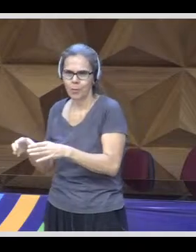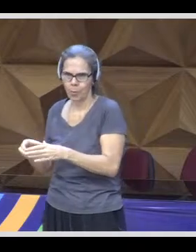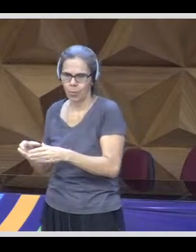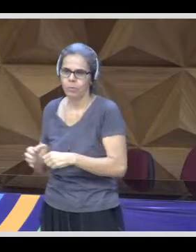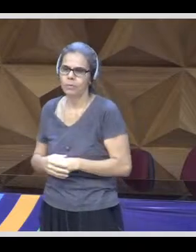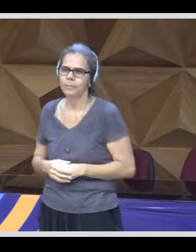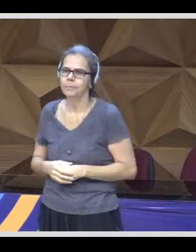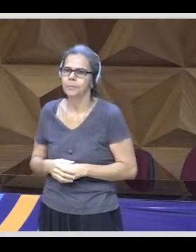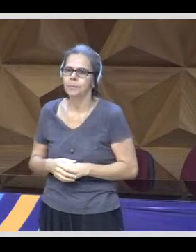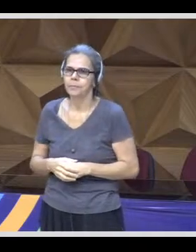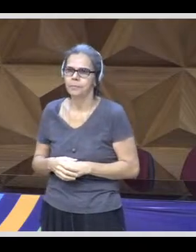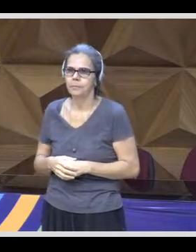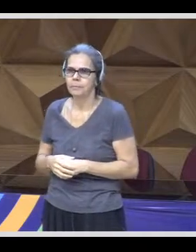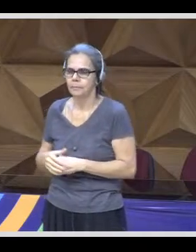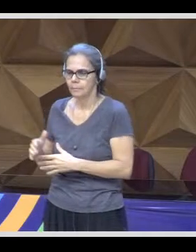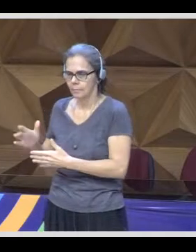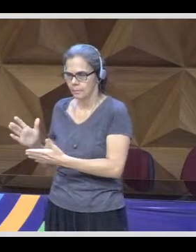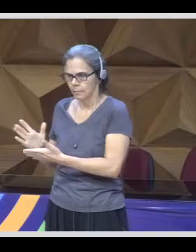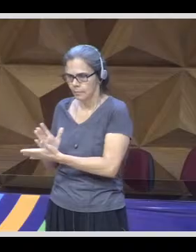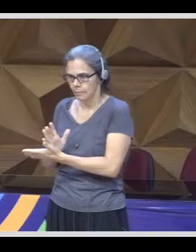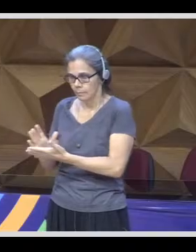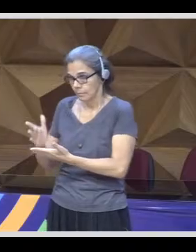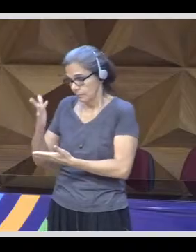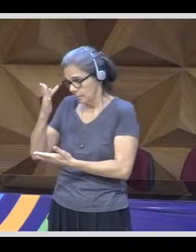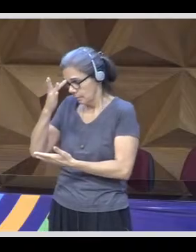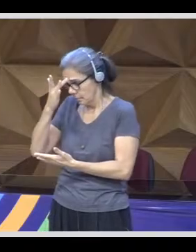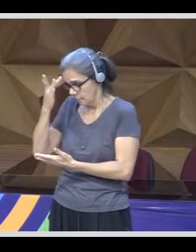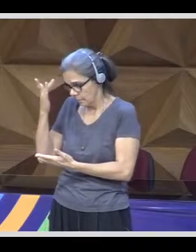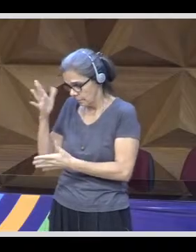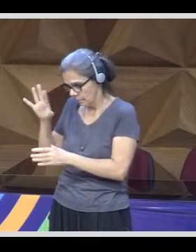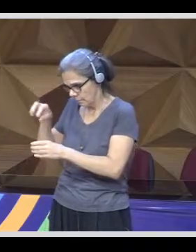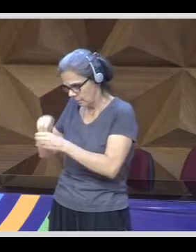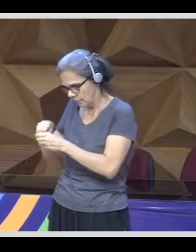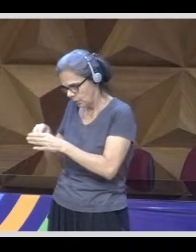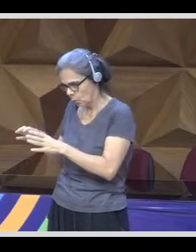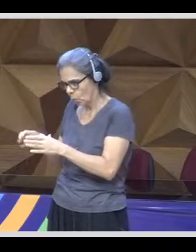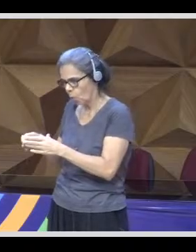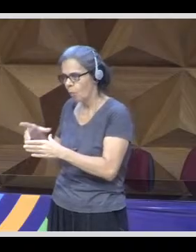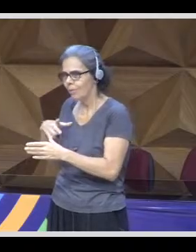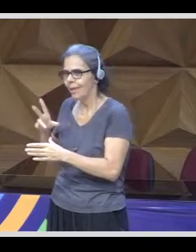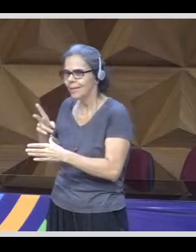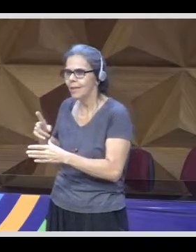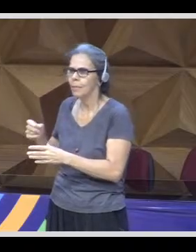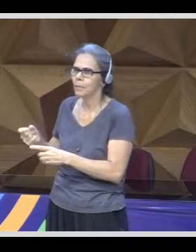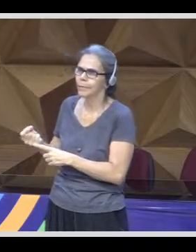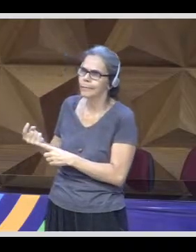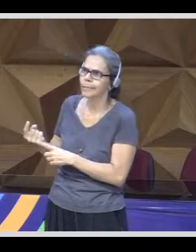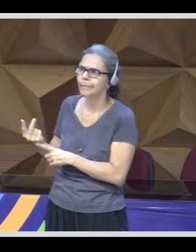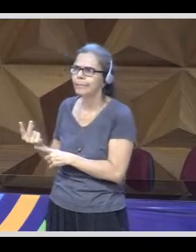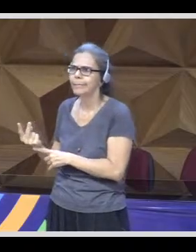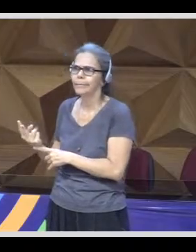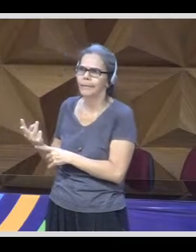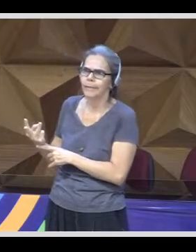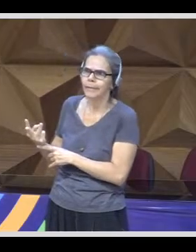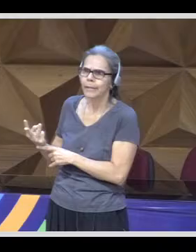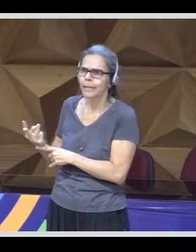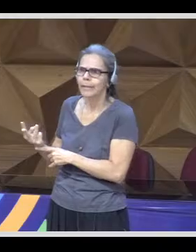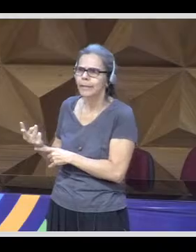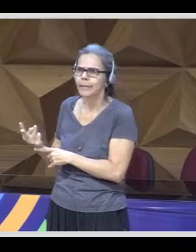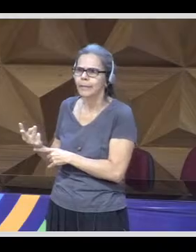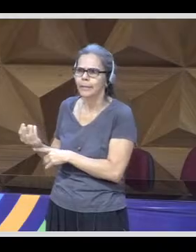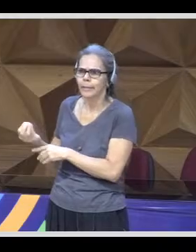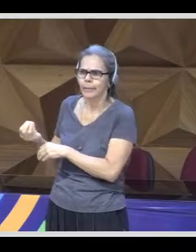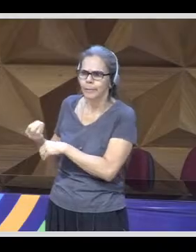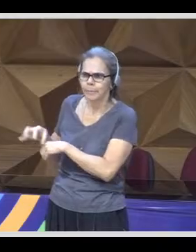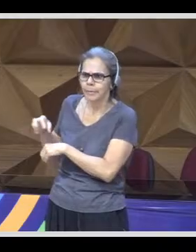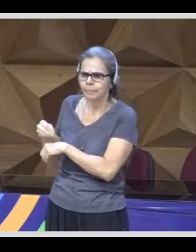the participants tended to talk more. Like if no one talks around you, you're not going to talk. So we had to control for that in the analysis, and we